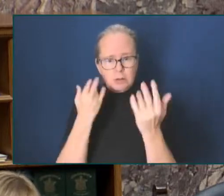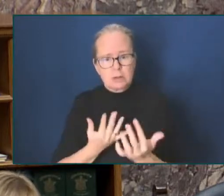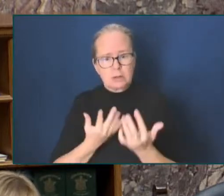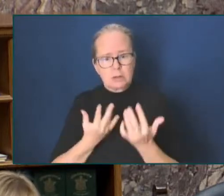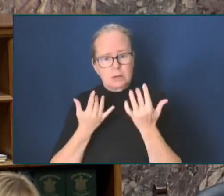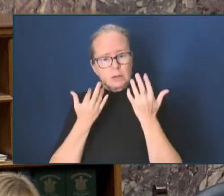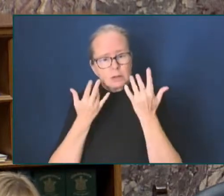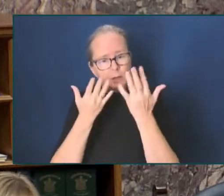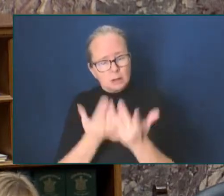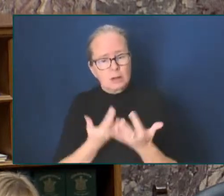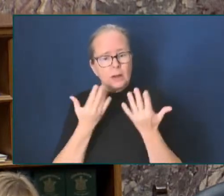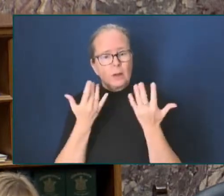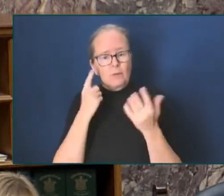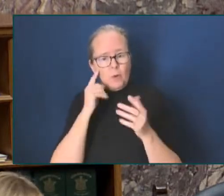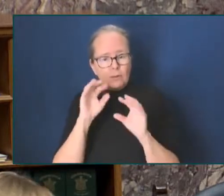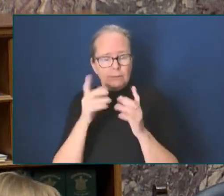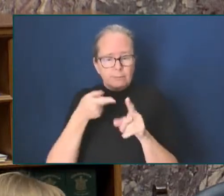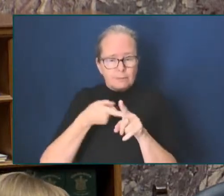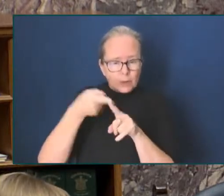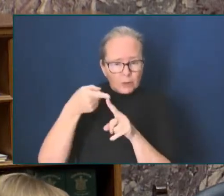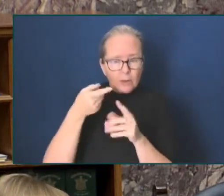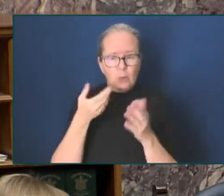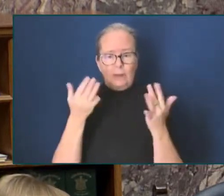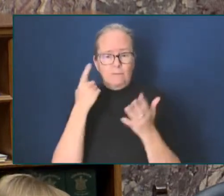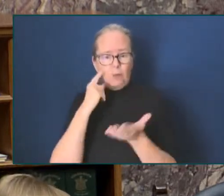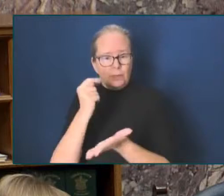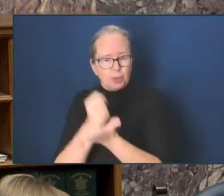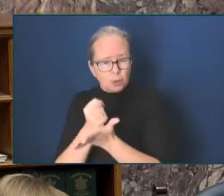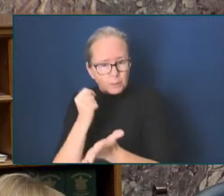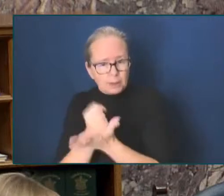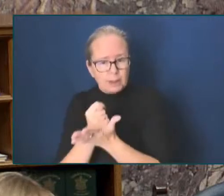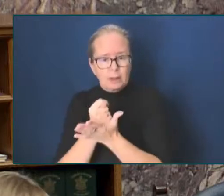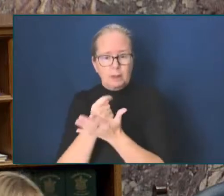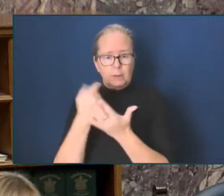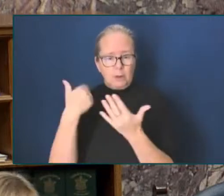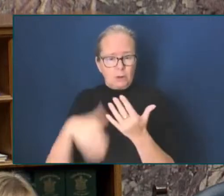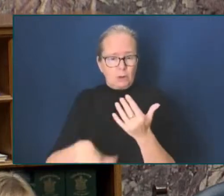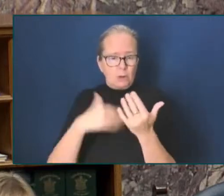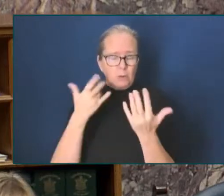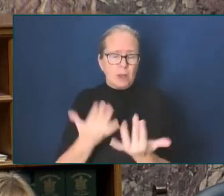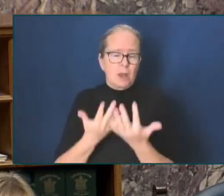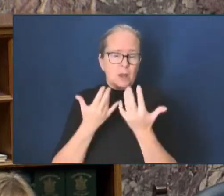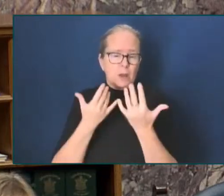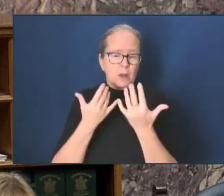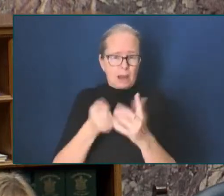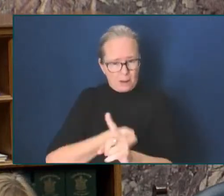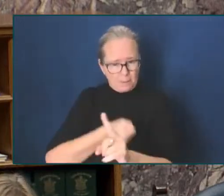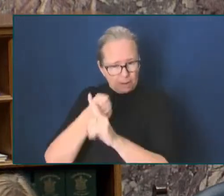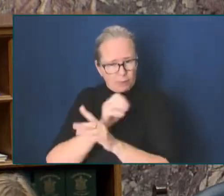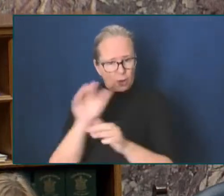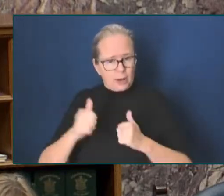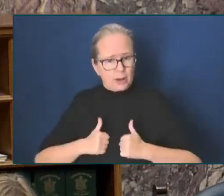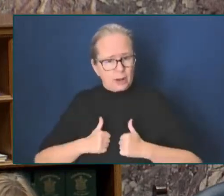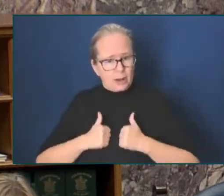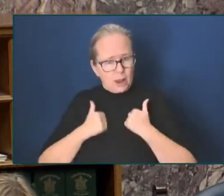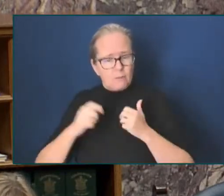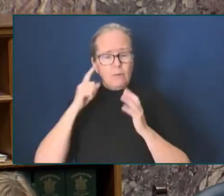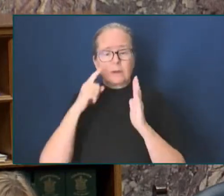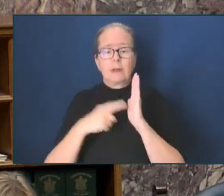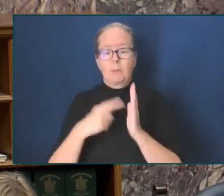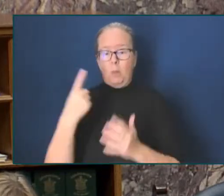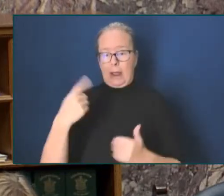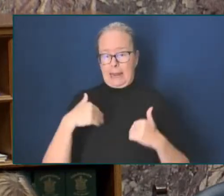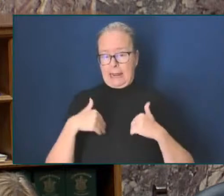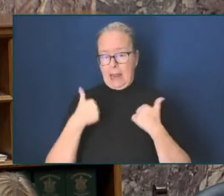life impacts. A young man in his 40s, diagnosed with pancreatic cancer, waiting 8